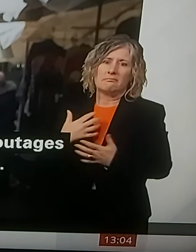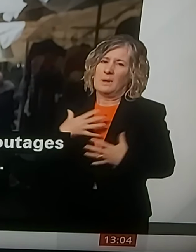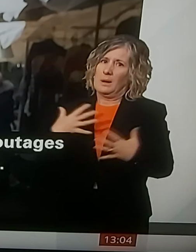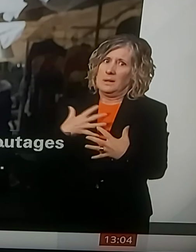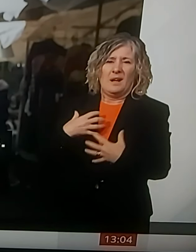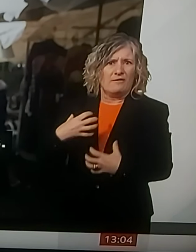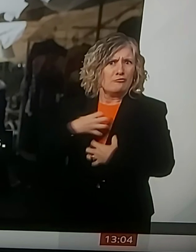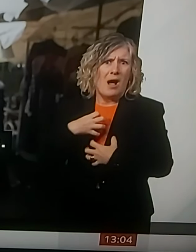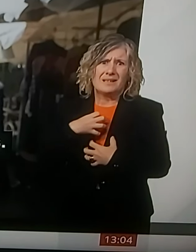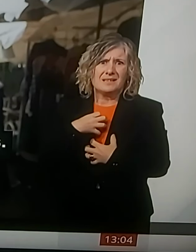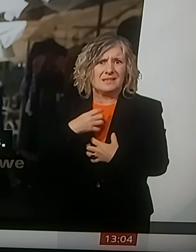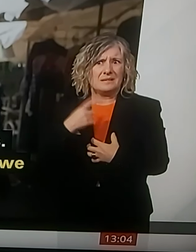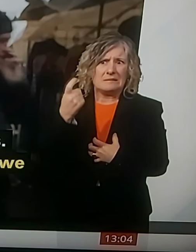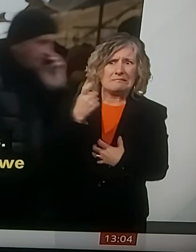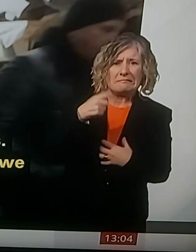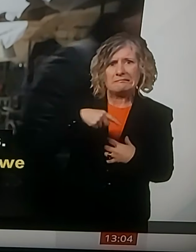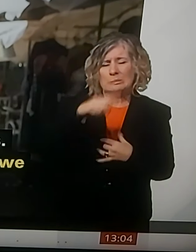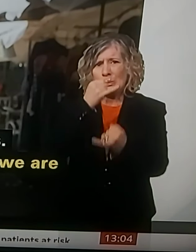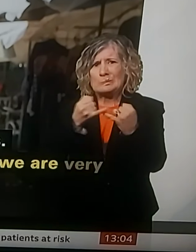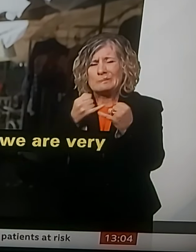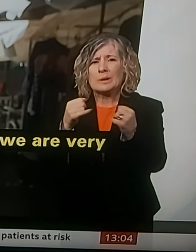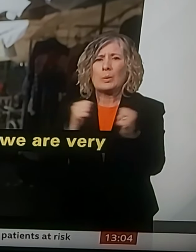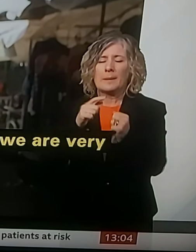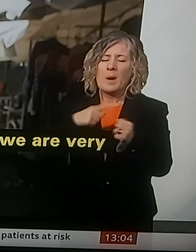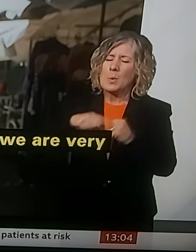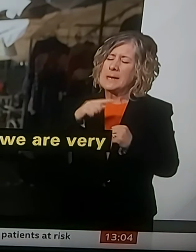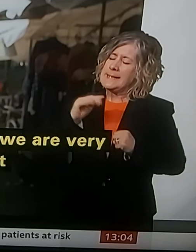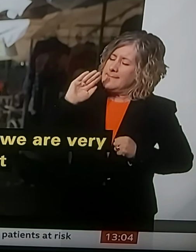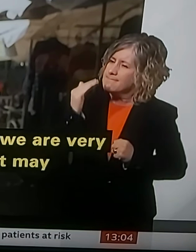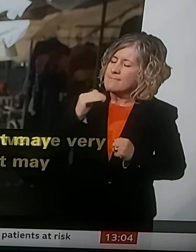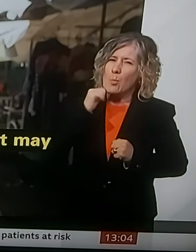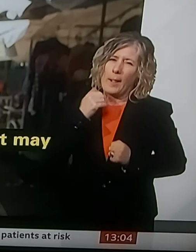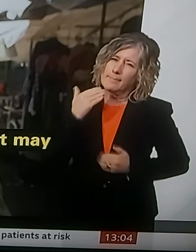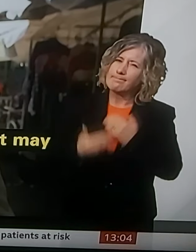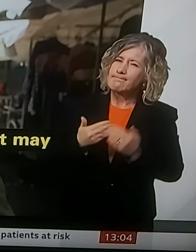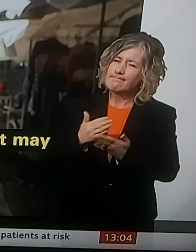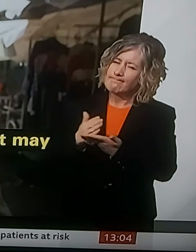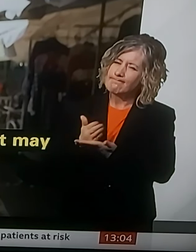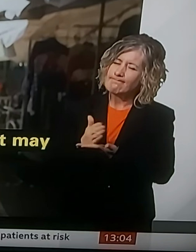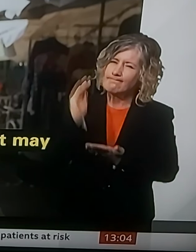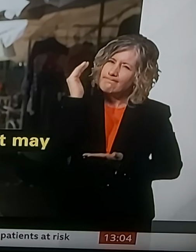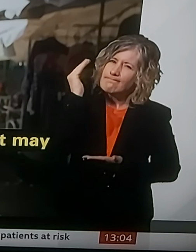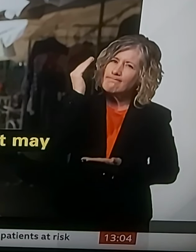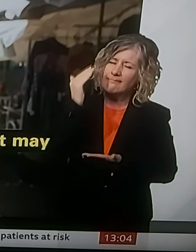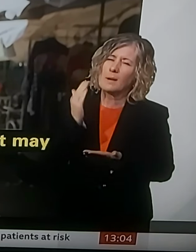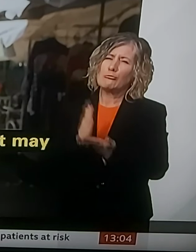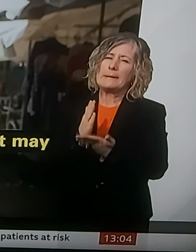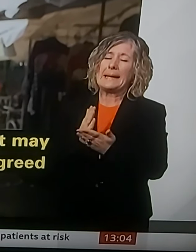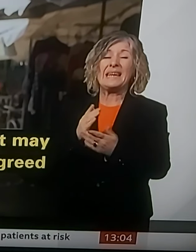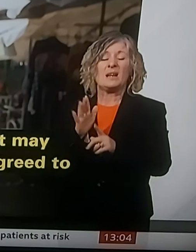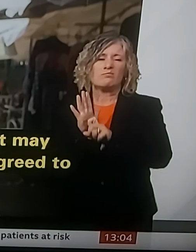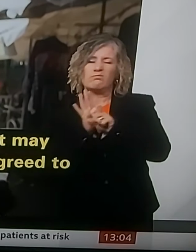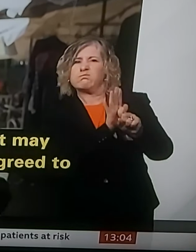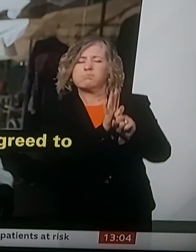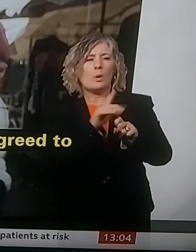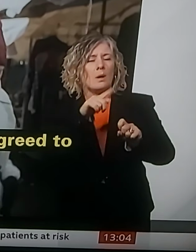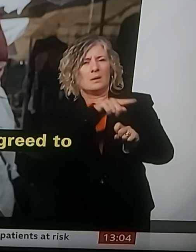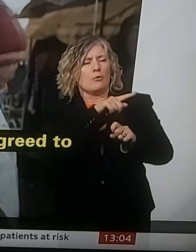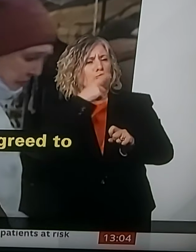in. But we agree to get through those difficulties together. The main thing is that Russia doesn't do